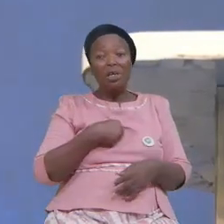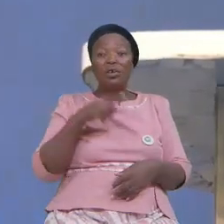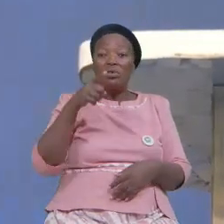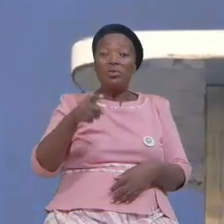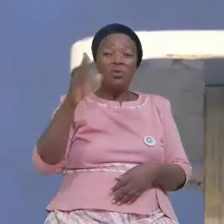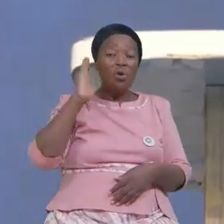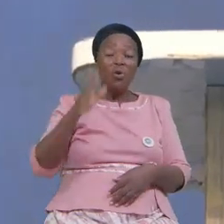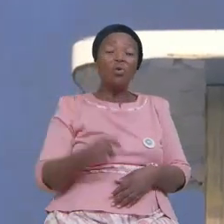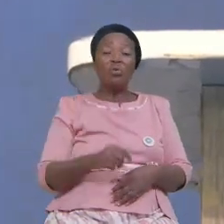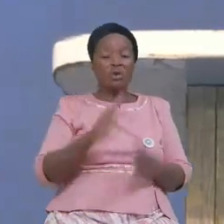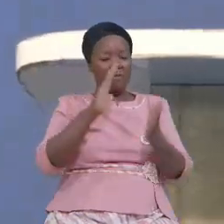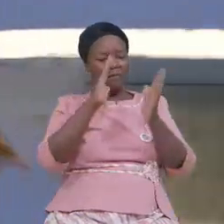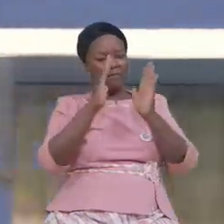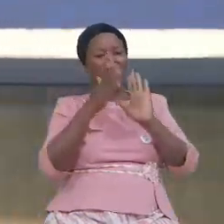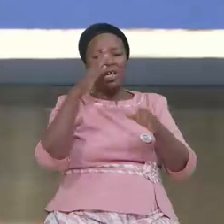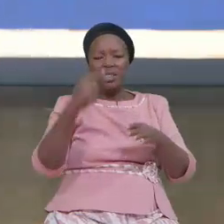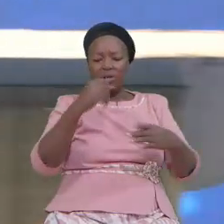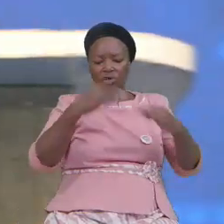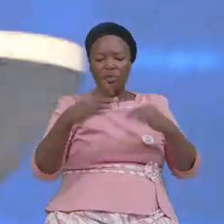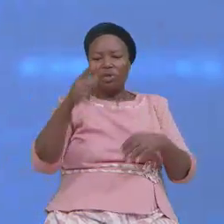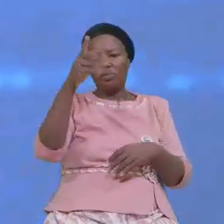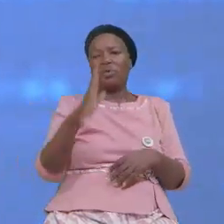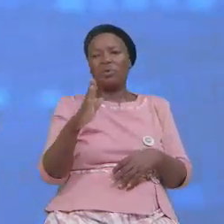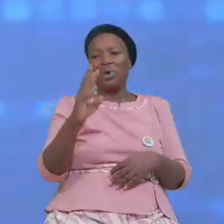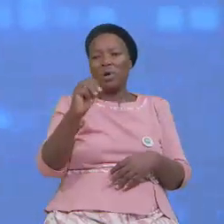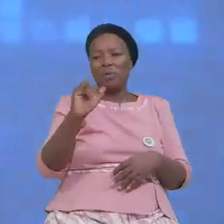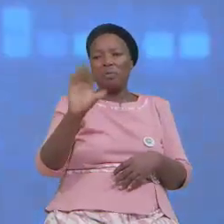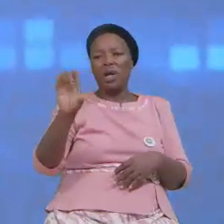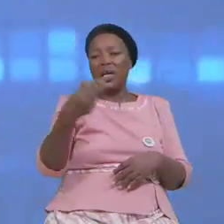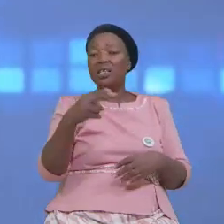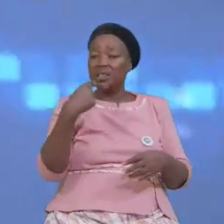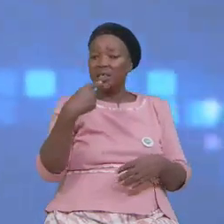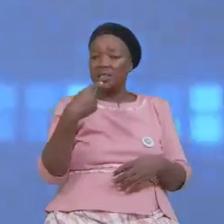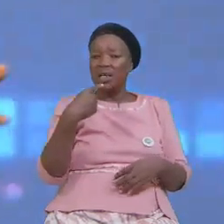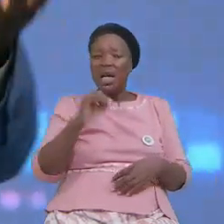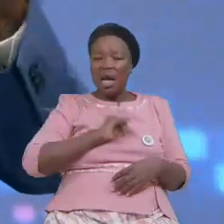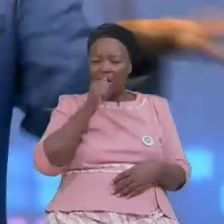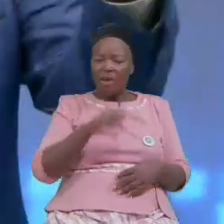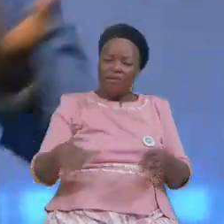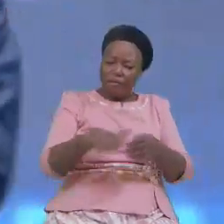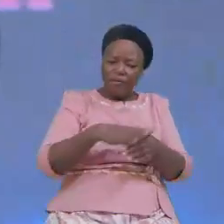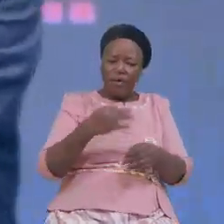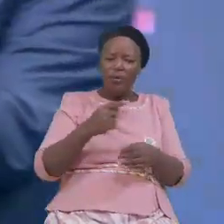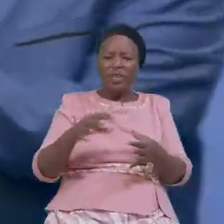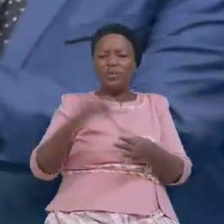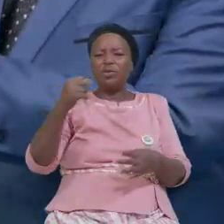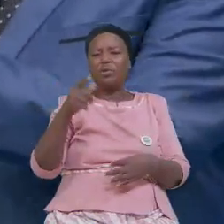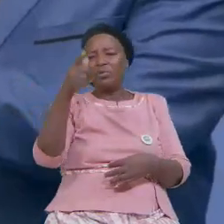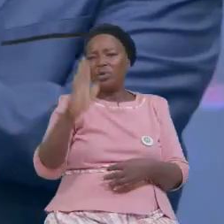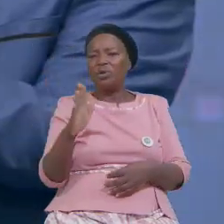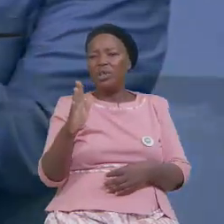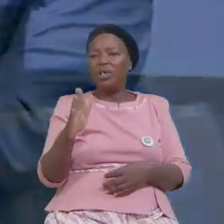face the judgment of God. Micah said, I am full of the Spirit of God